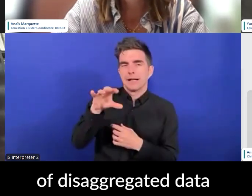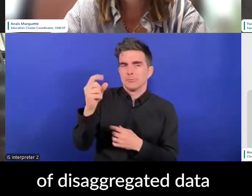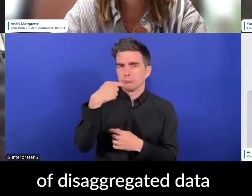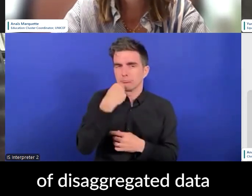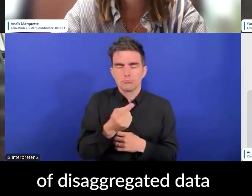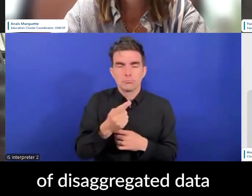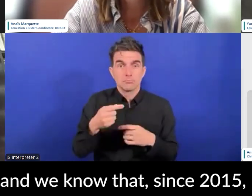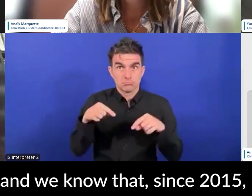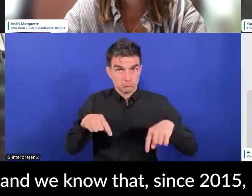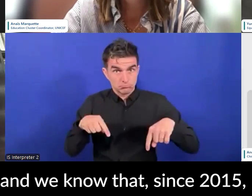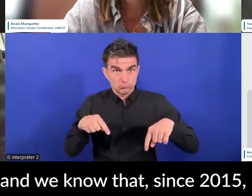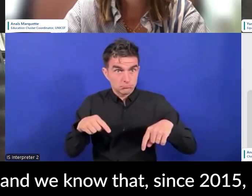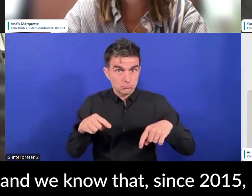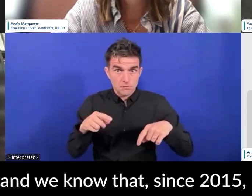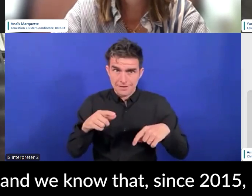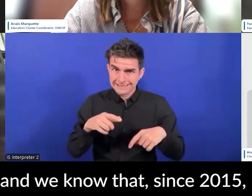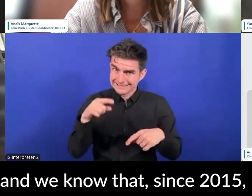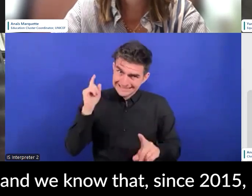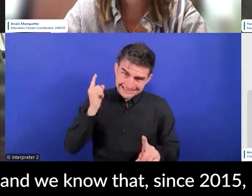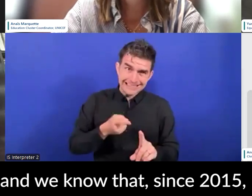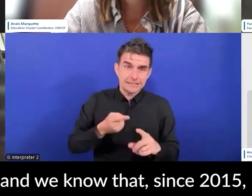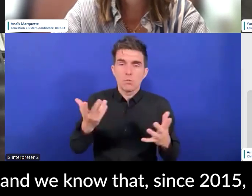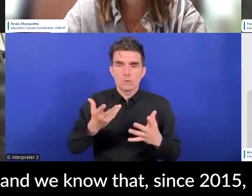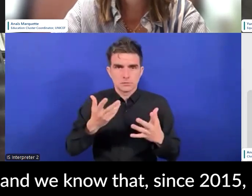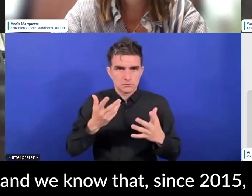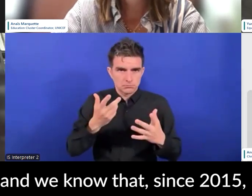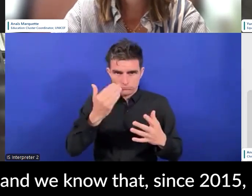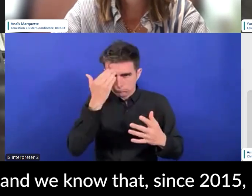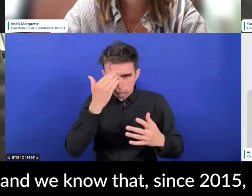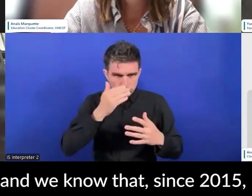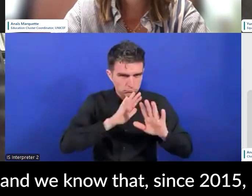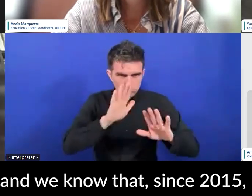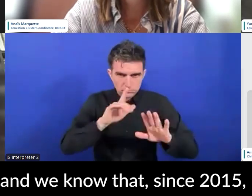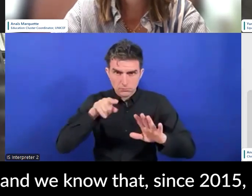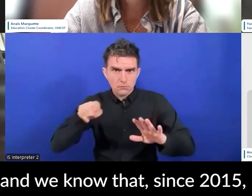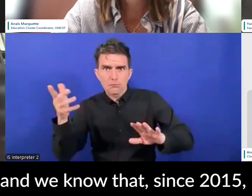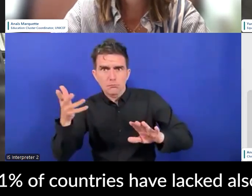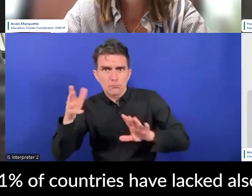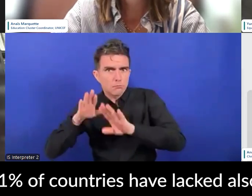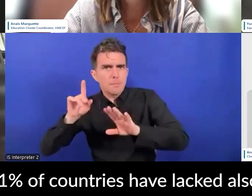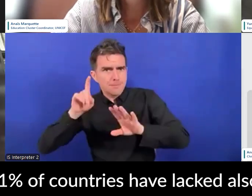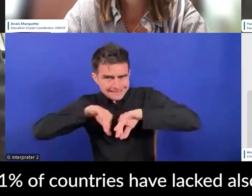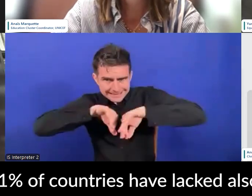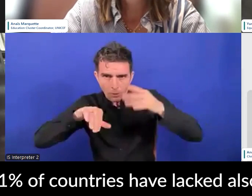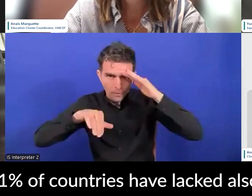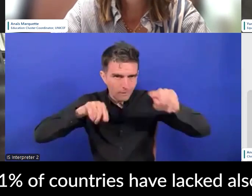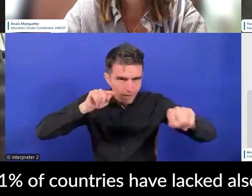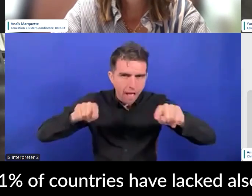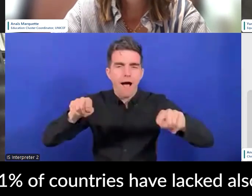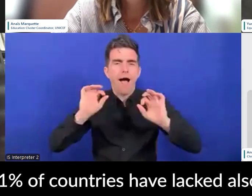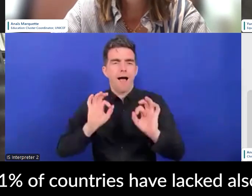disaggregated data. And we know that since 2015, 41%